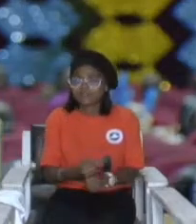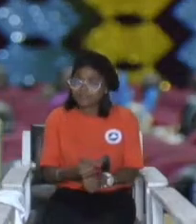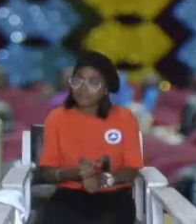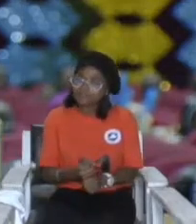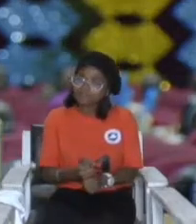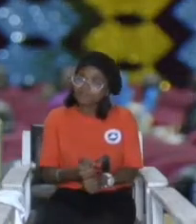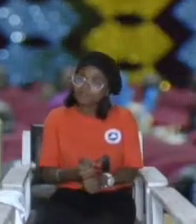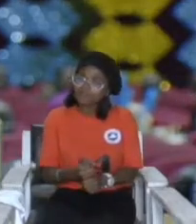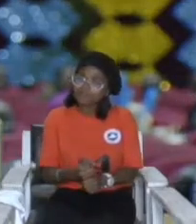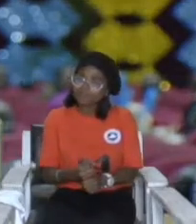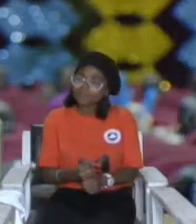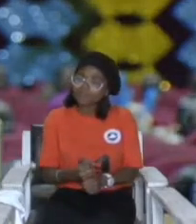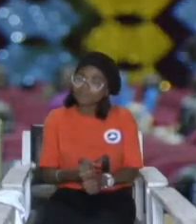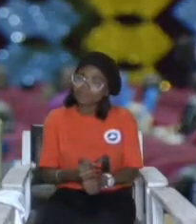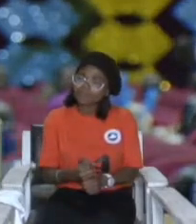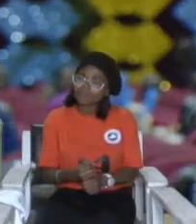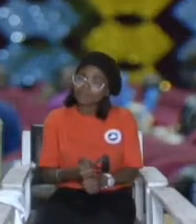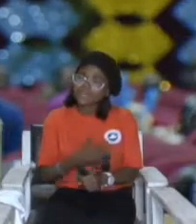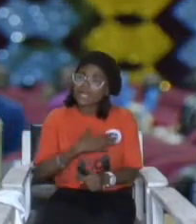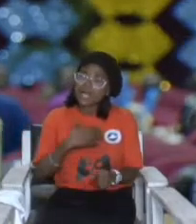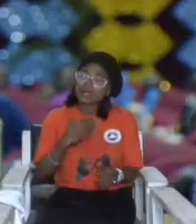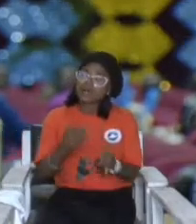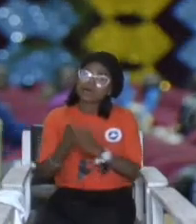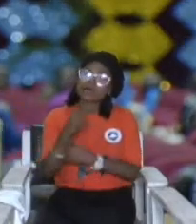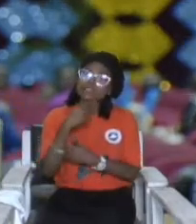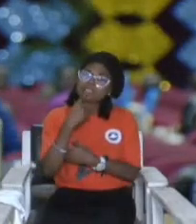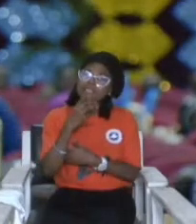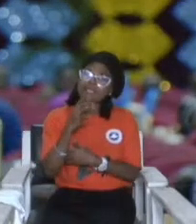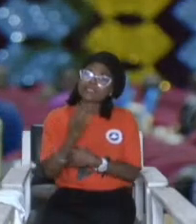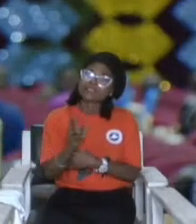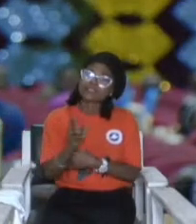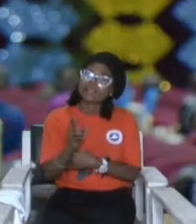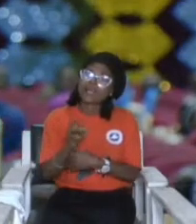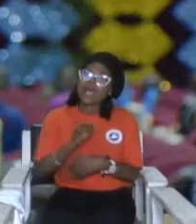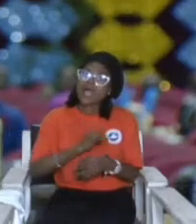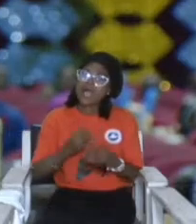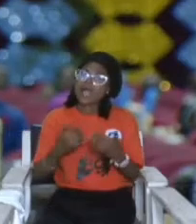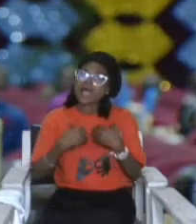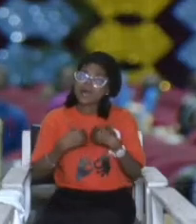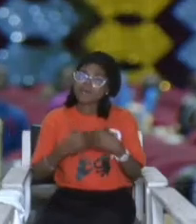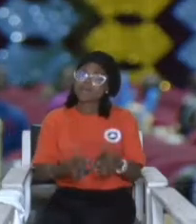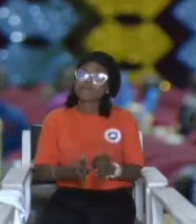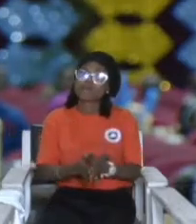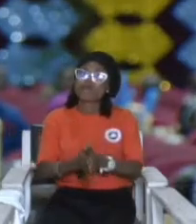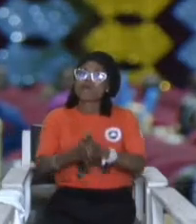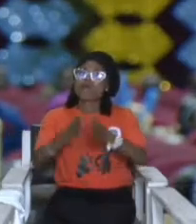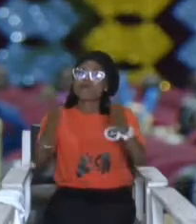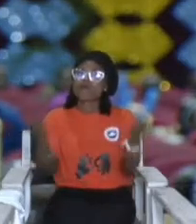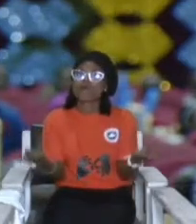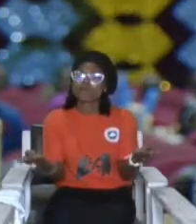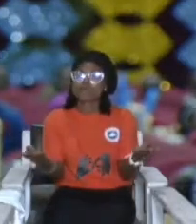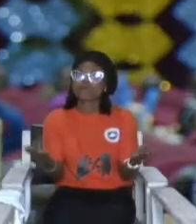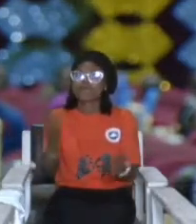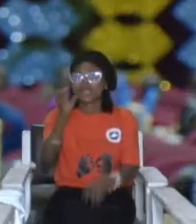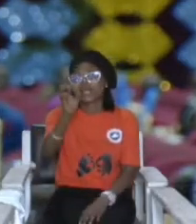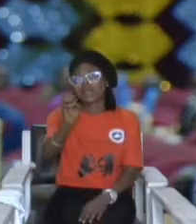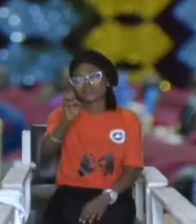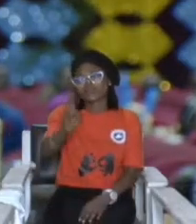destiny. And God said, I have opened the Exodus chapter 3 of your life. I remember you